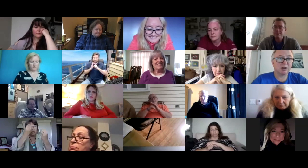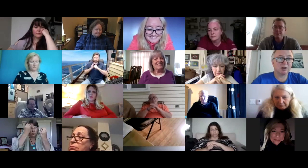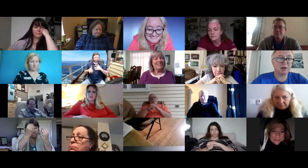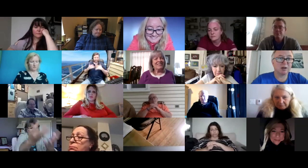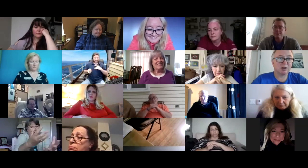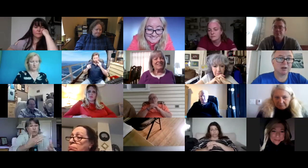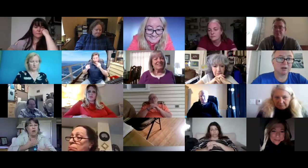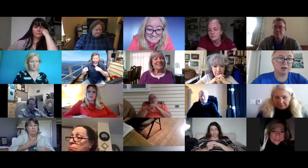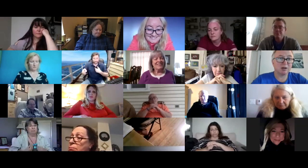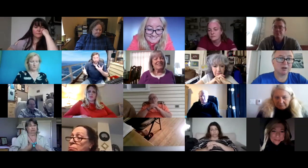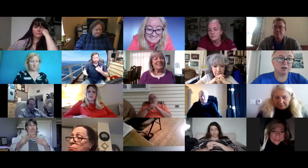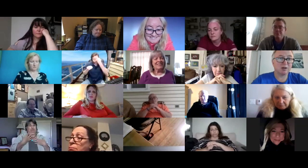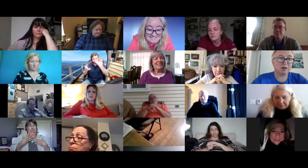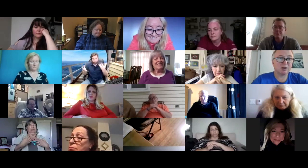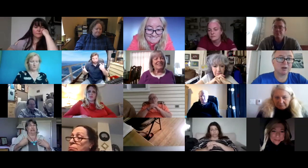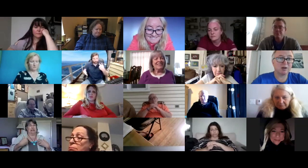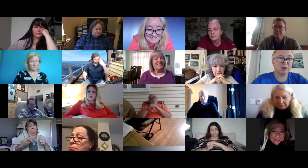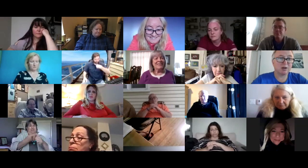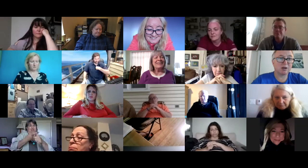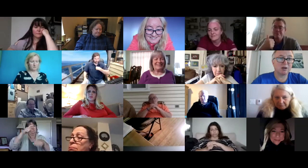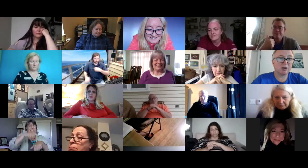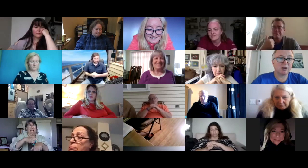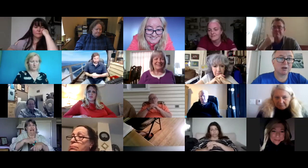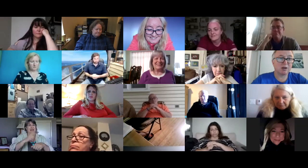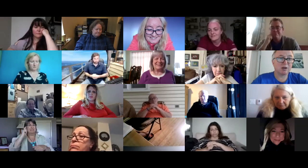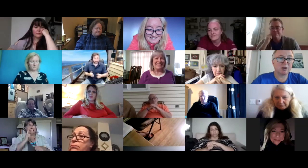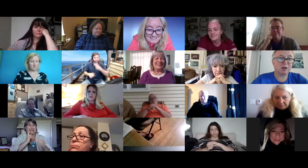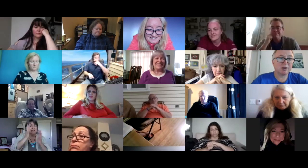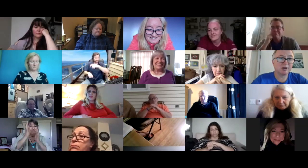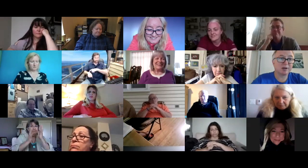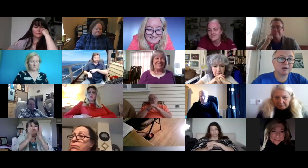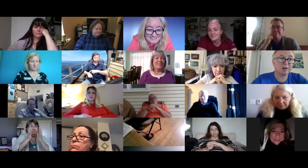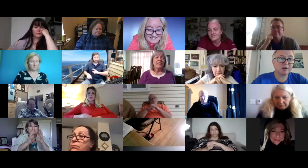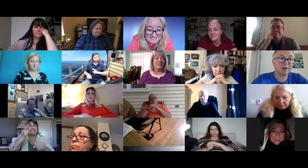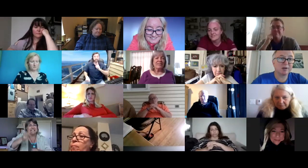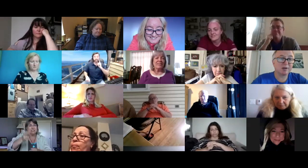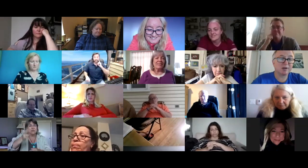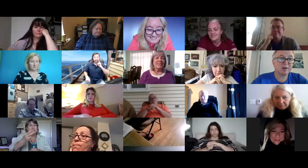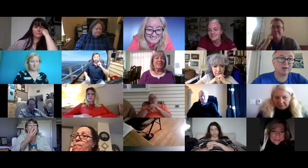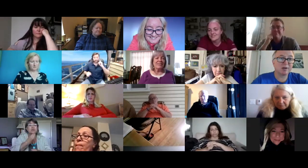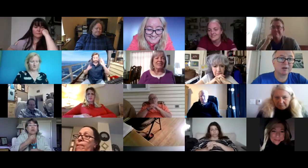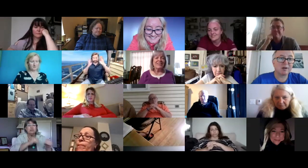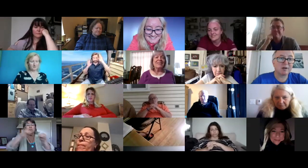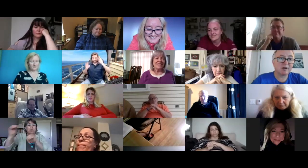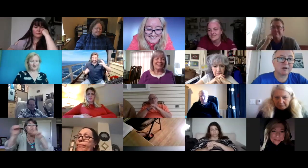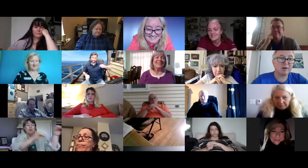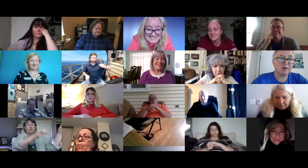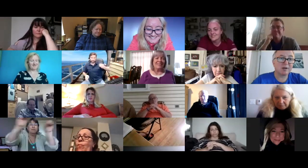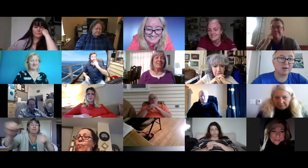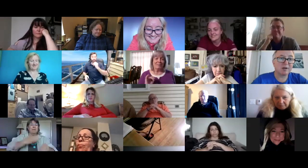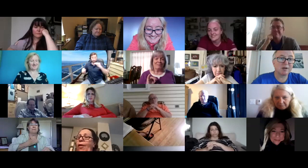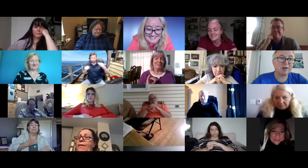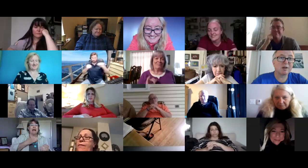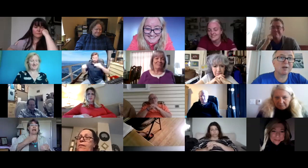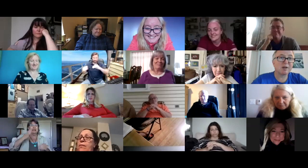want to tell you, because first time deaf history Jewish